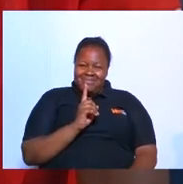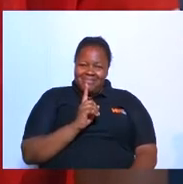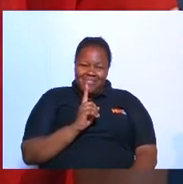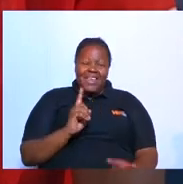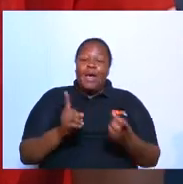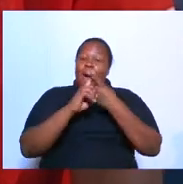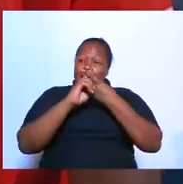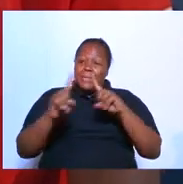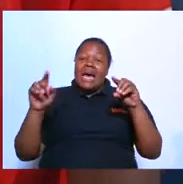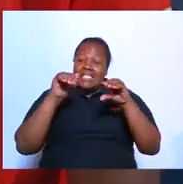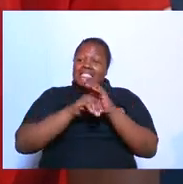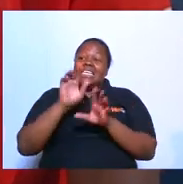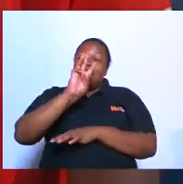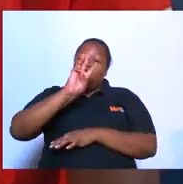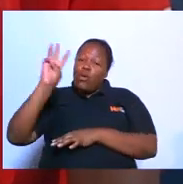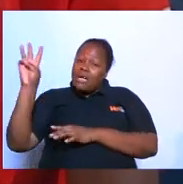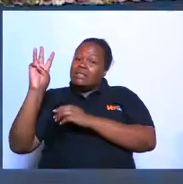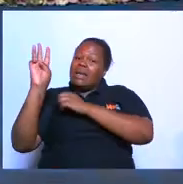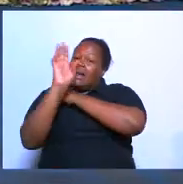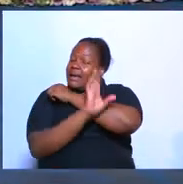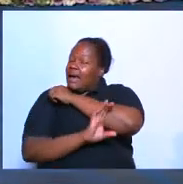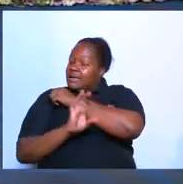but in Western countries